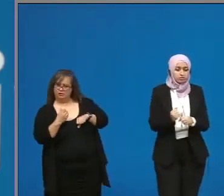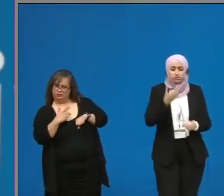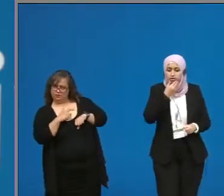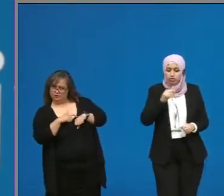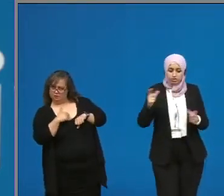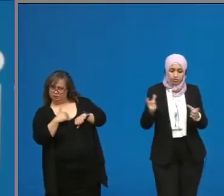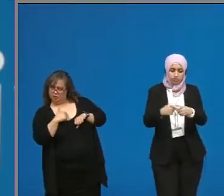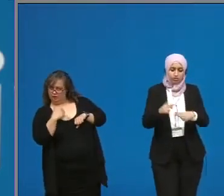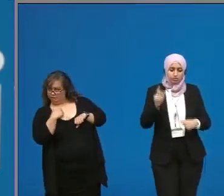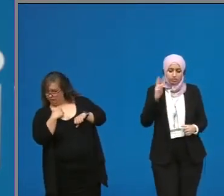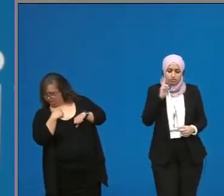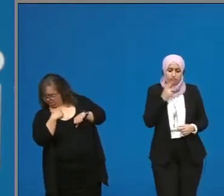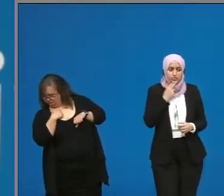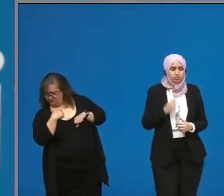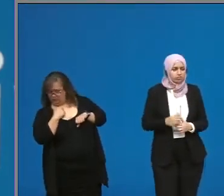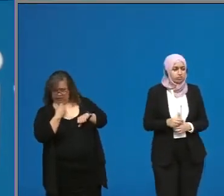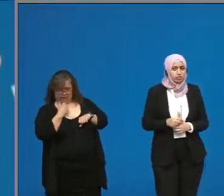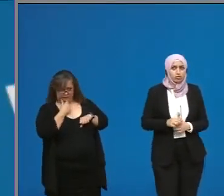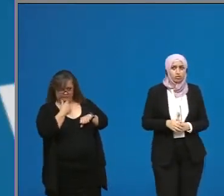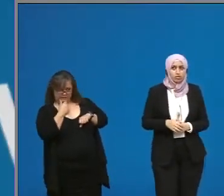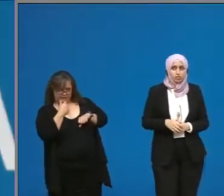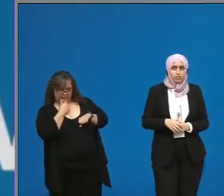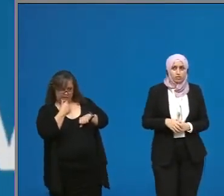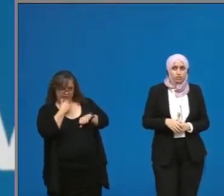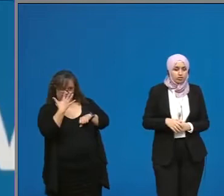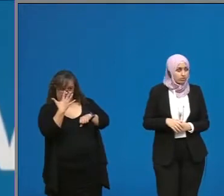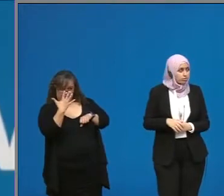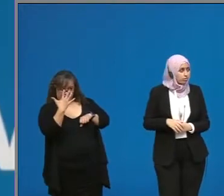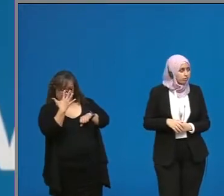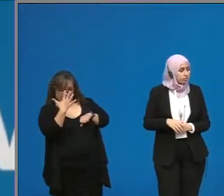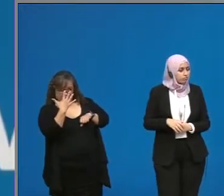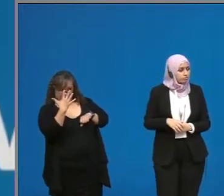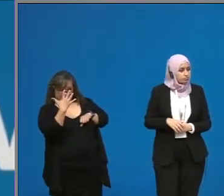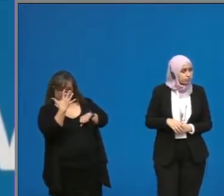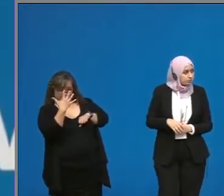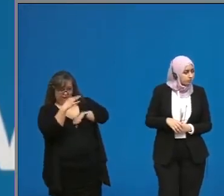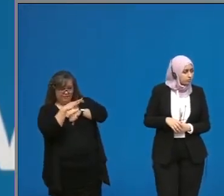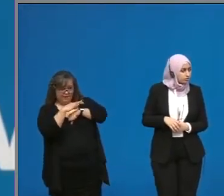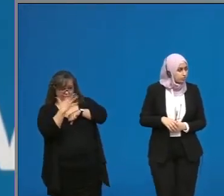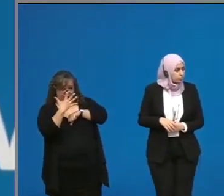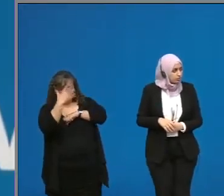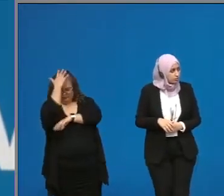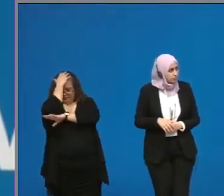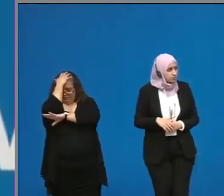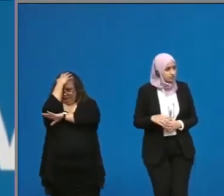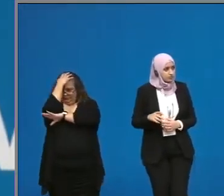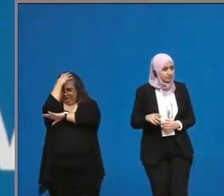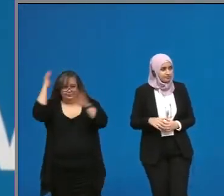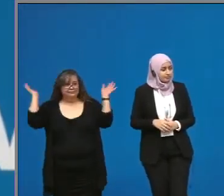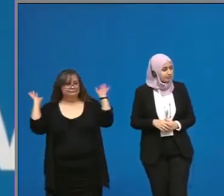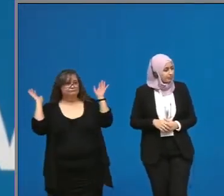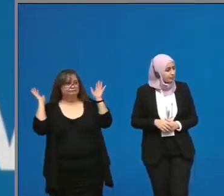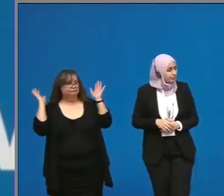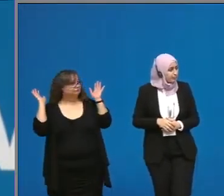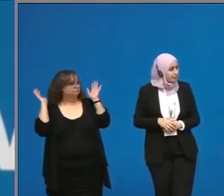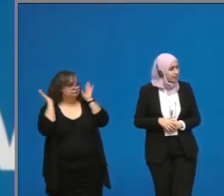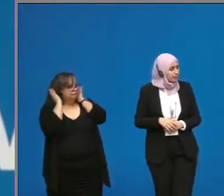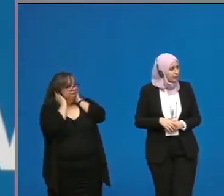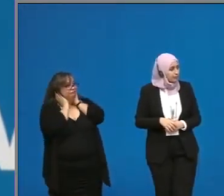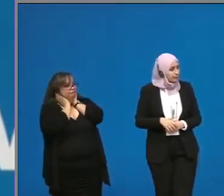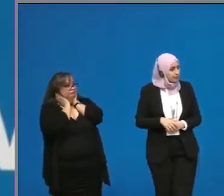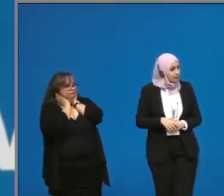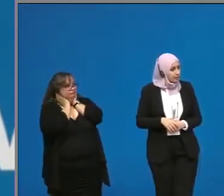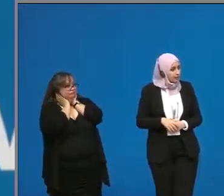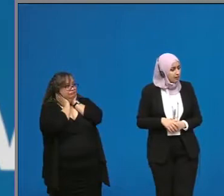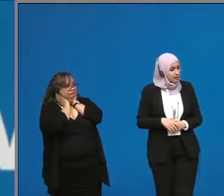I have any signal? 5 minutes. Oh, okay. Can we leave some time for